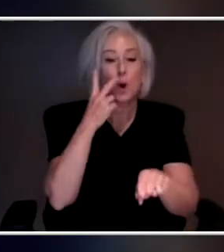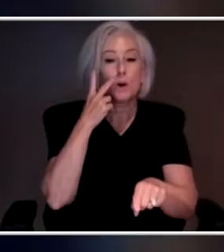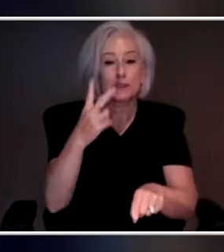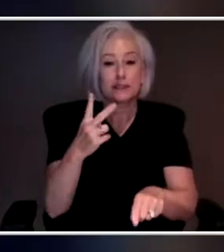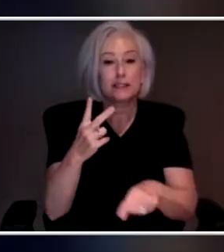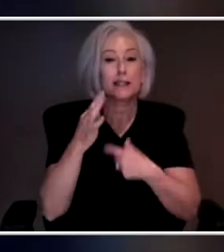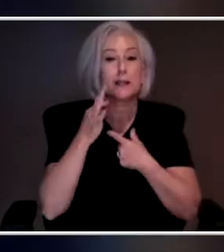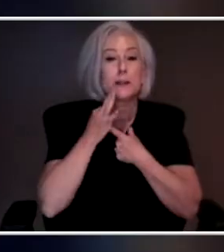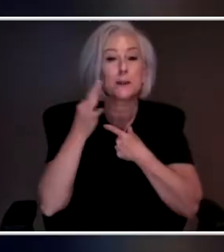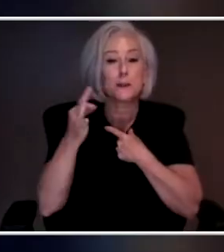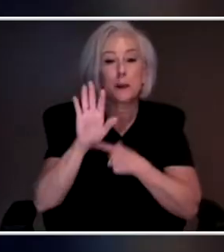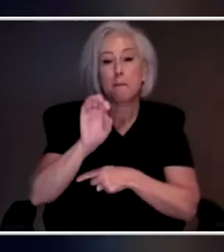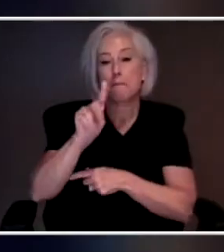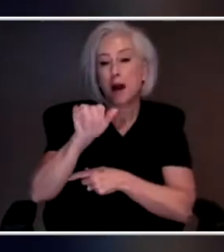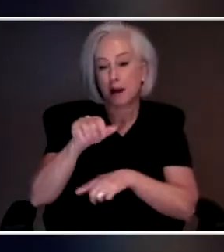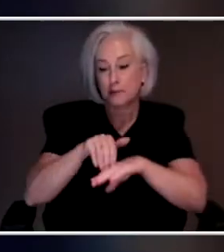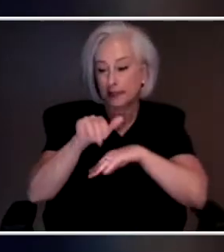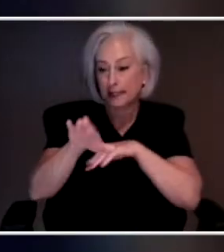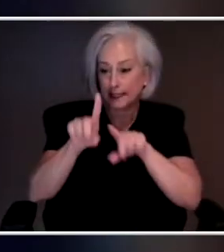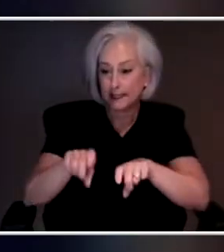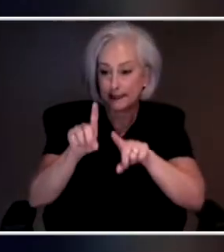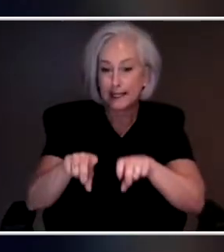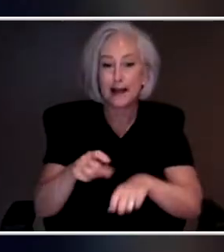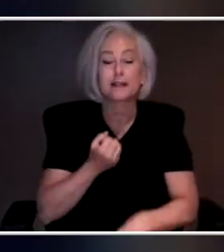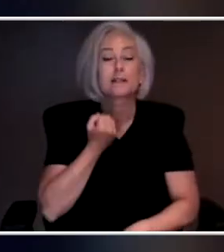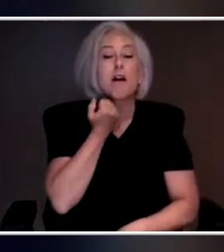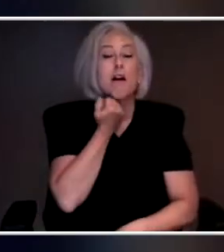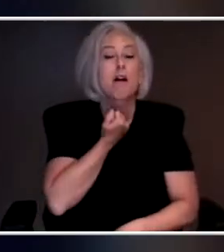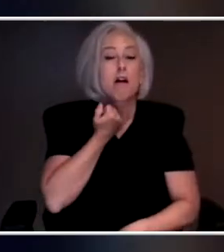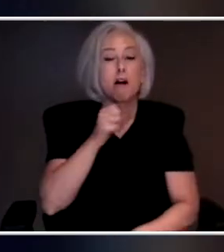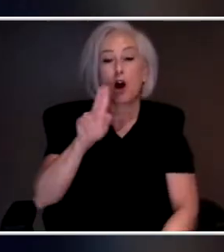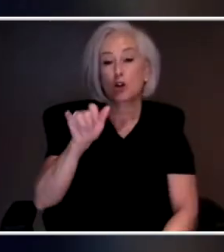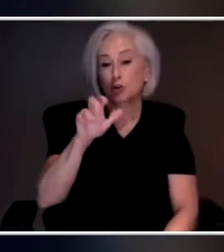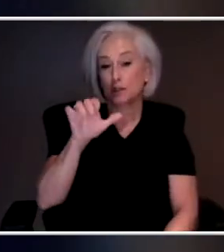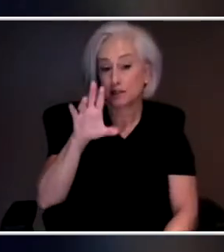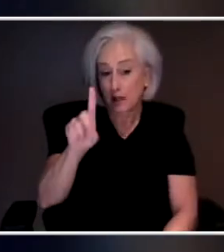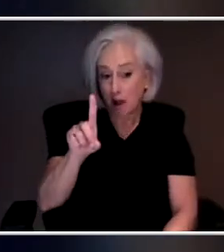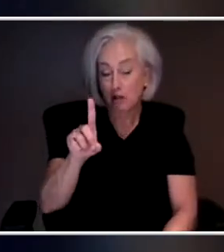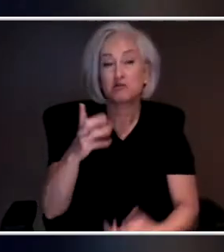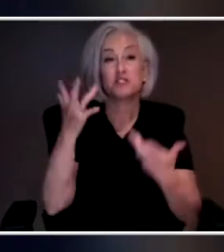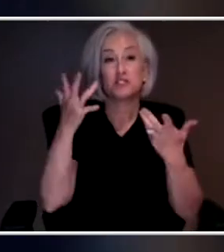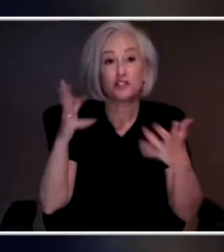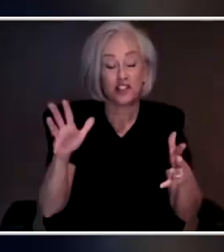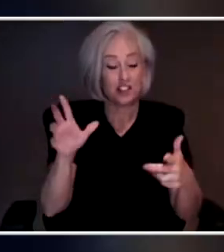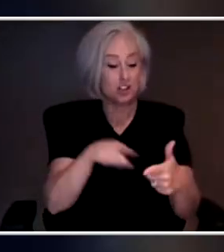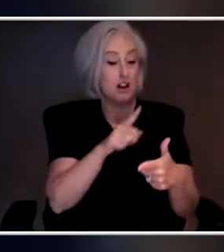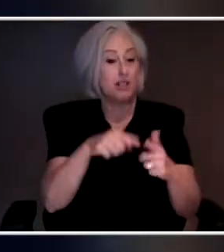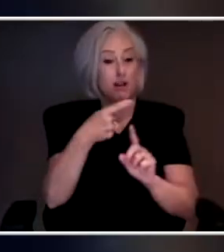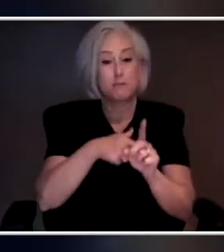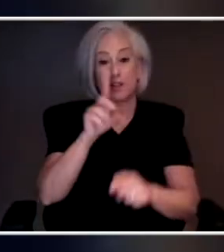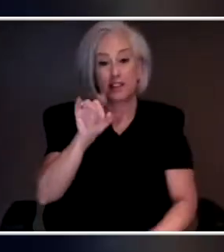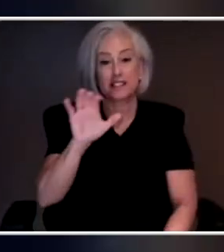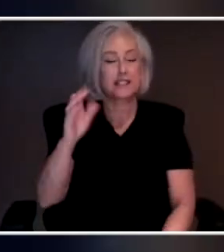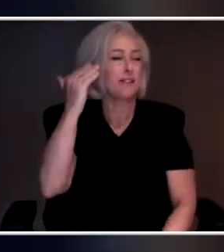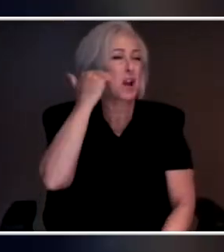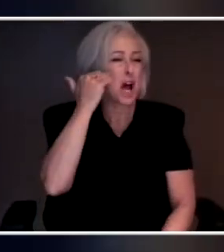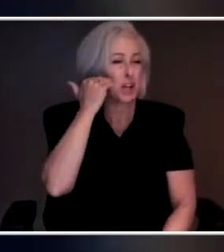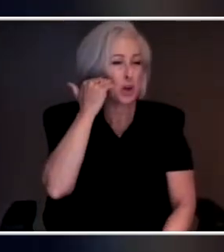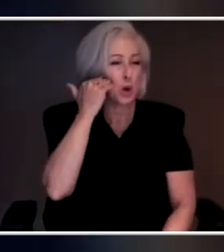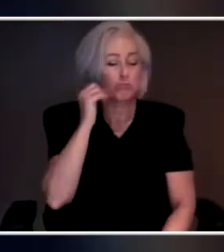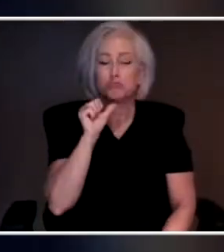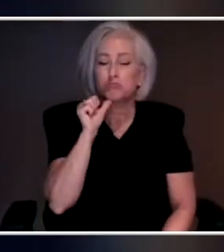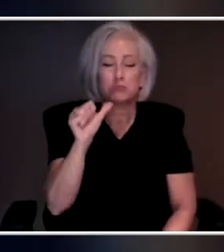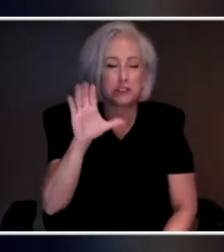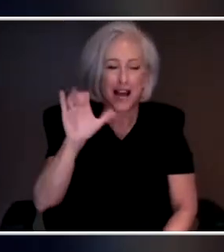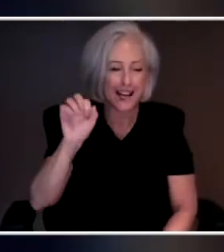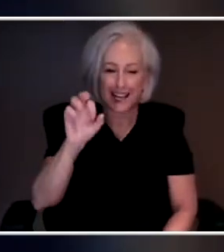biopsy, ultrasound, etc., which I did follow through all that. And by December then, I knew for sure it was not cancerous.